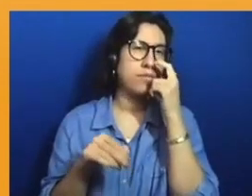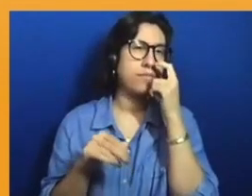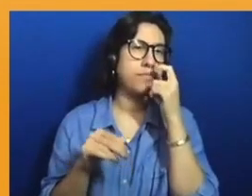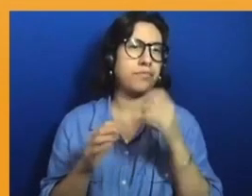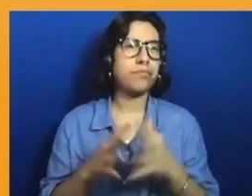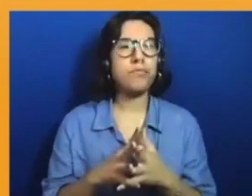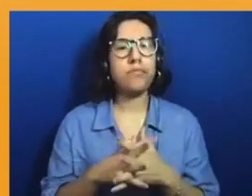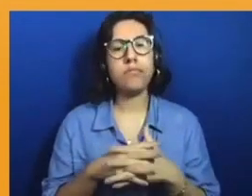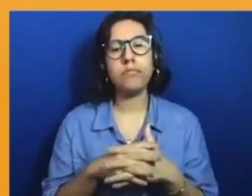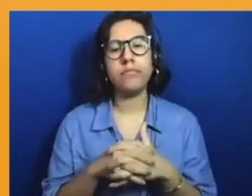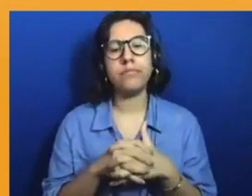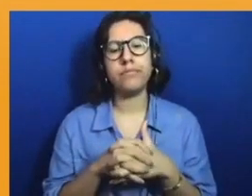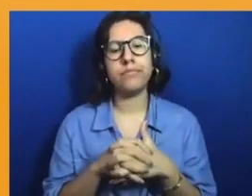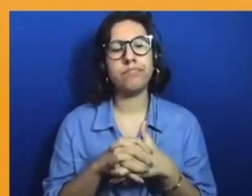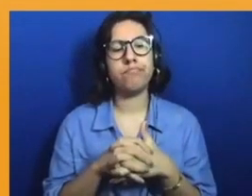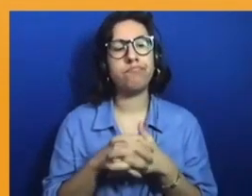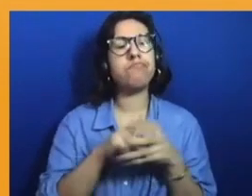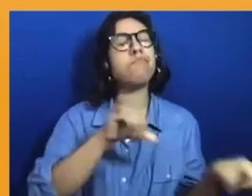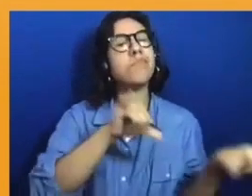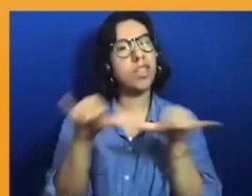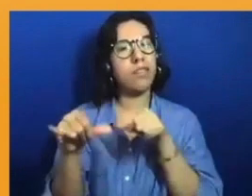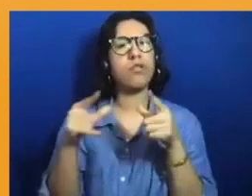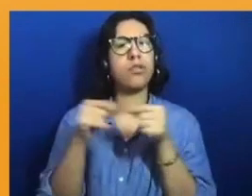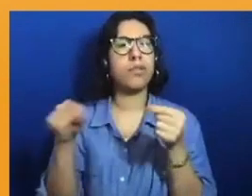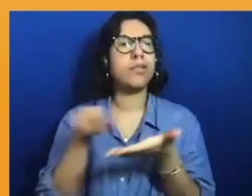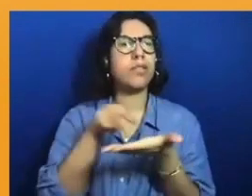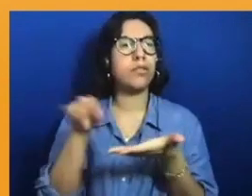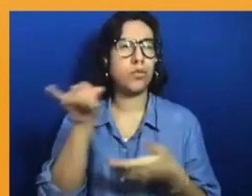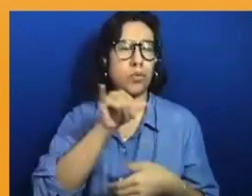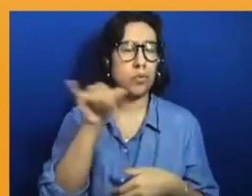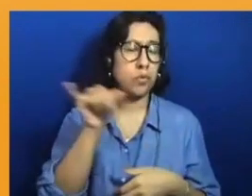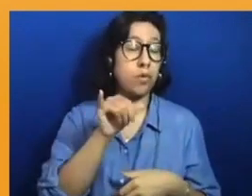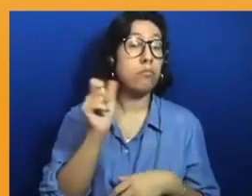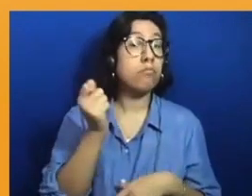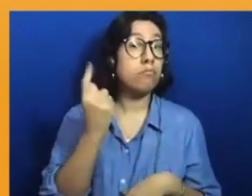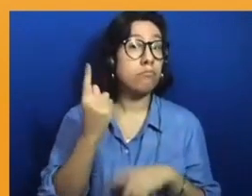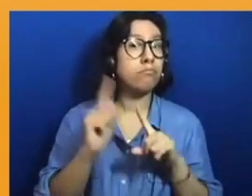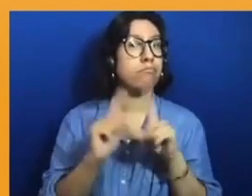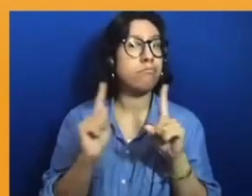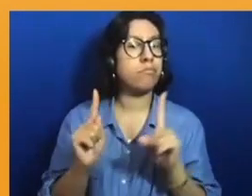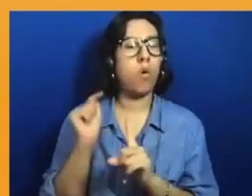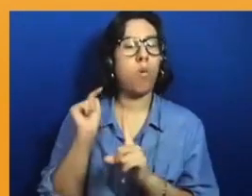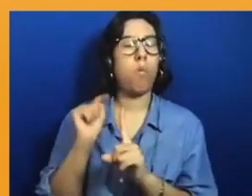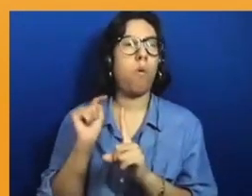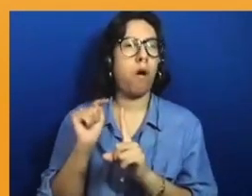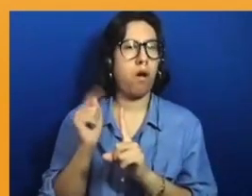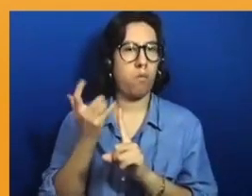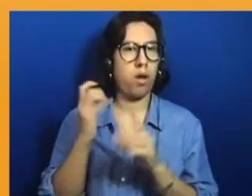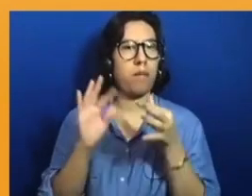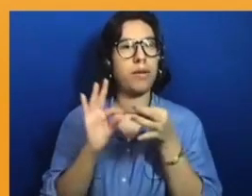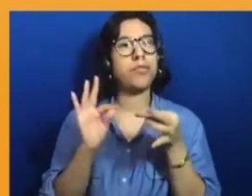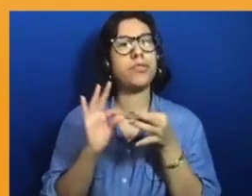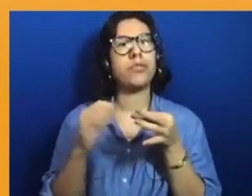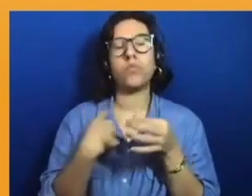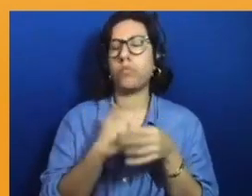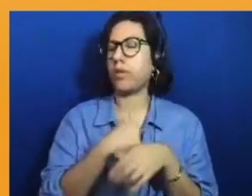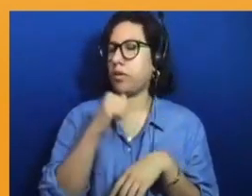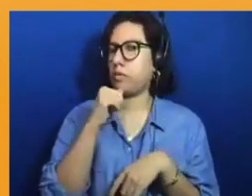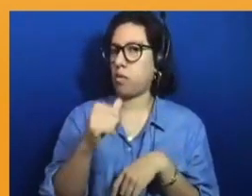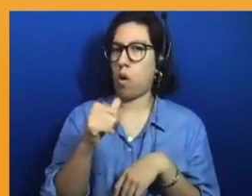they work for the Japanese dance also. Except there's one thing that we do not